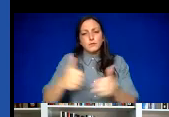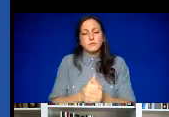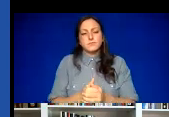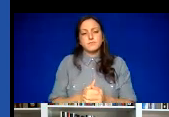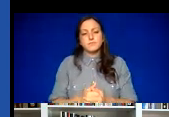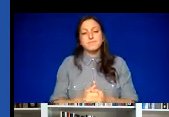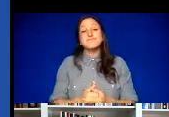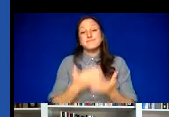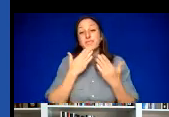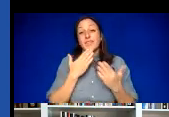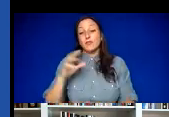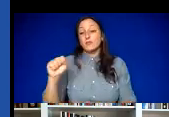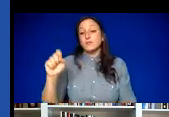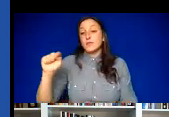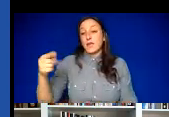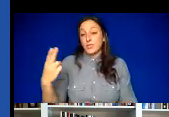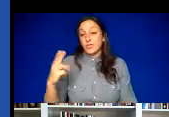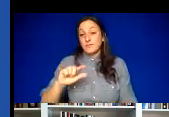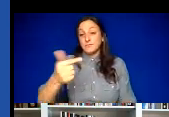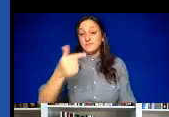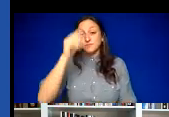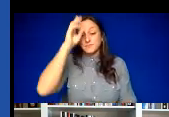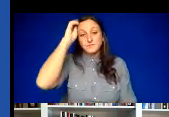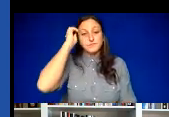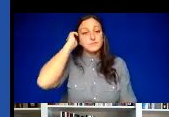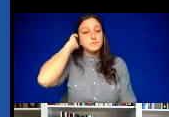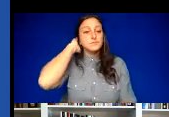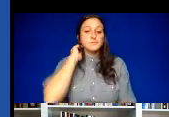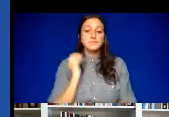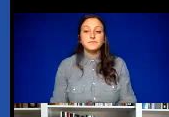Great, thank you. Seth, we'll go ahead and take yours.